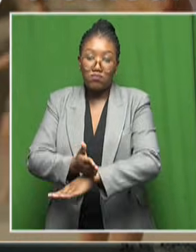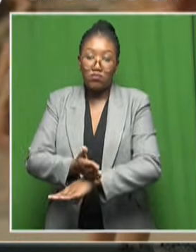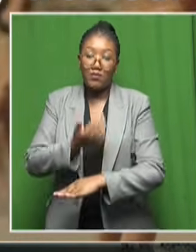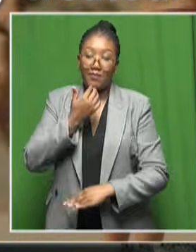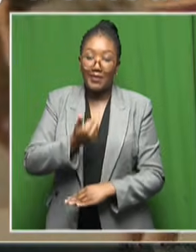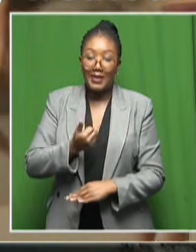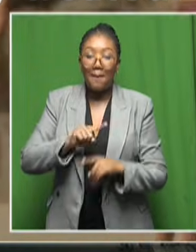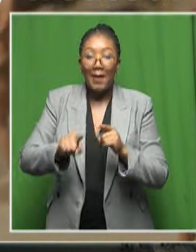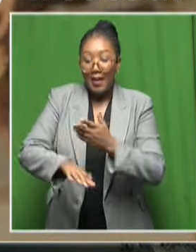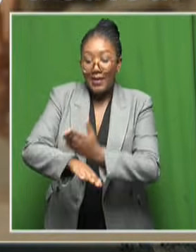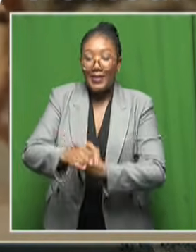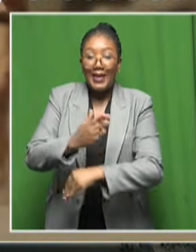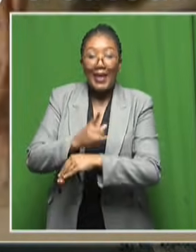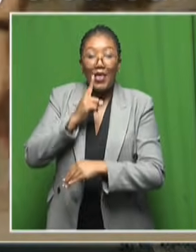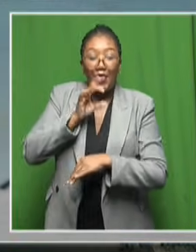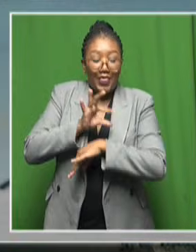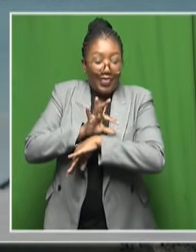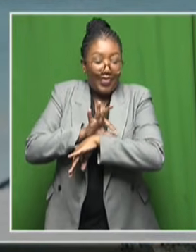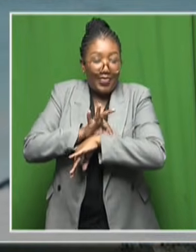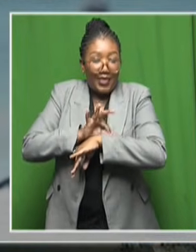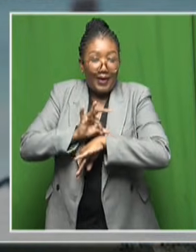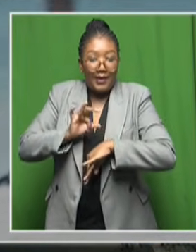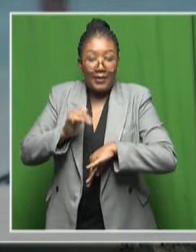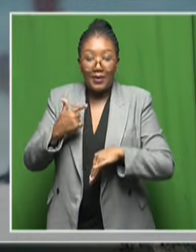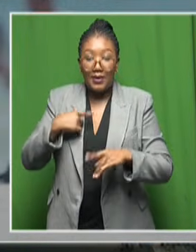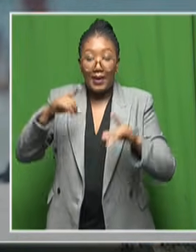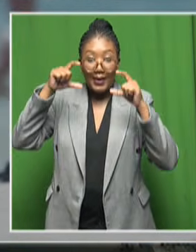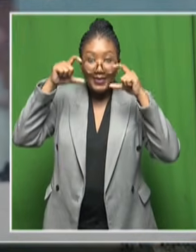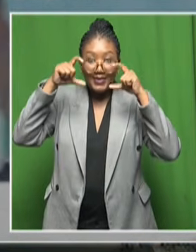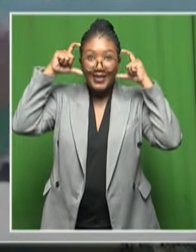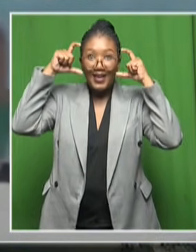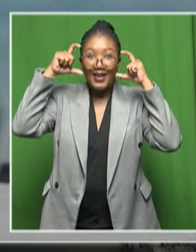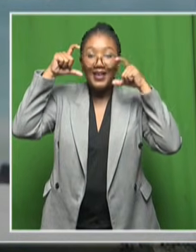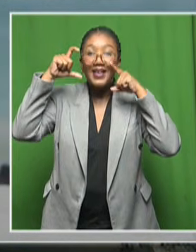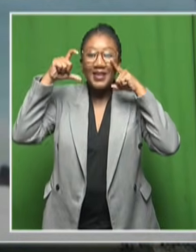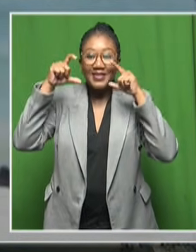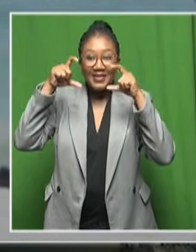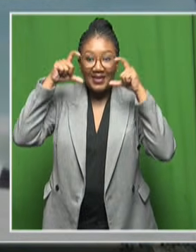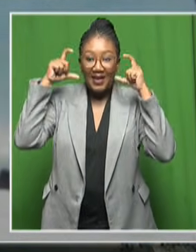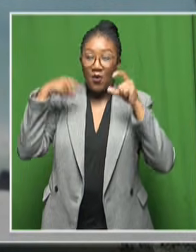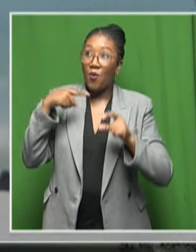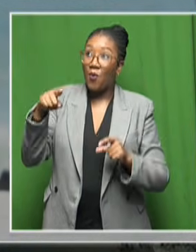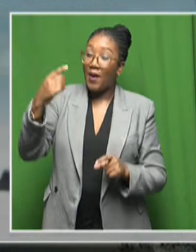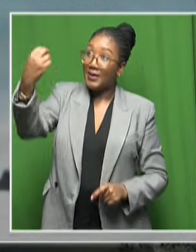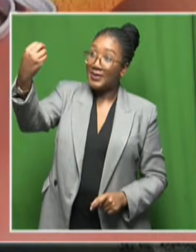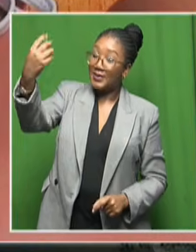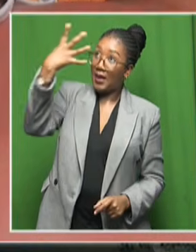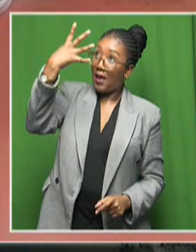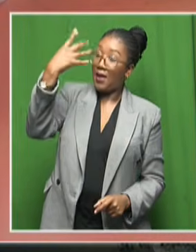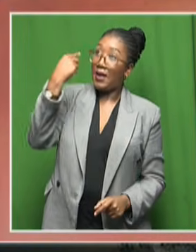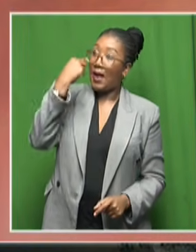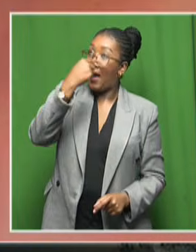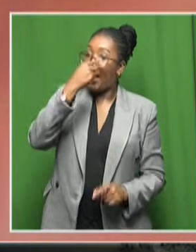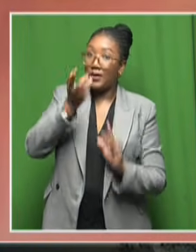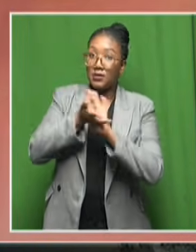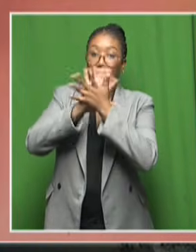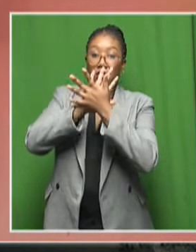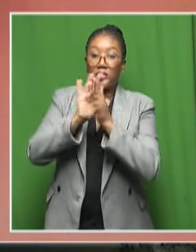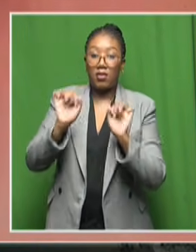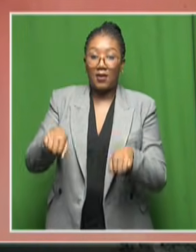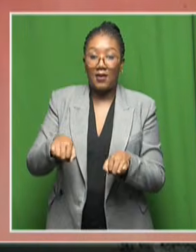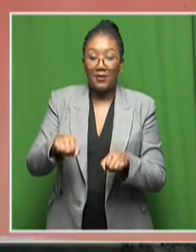thin clothing, sunglasses, because as I mentioned earlier, it affects our eyes and our skin, and we often don't think about our